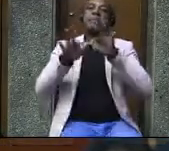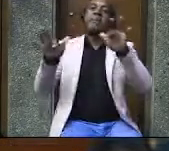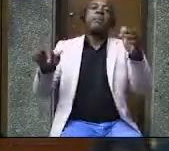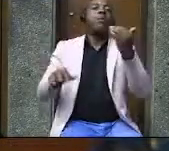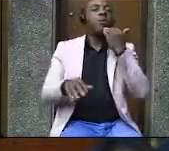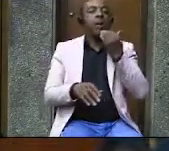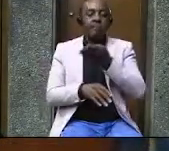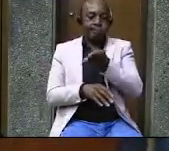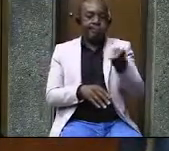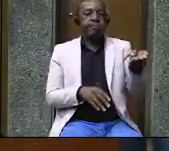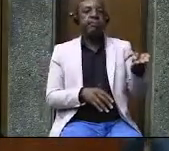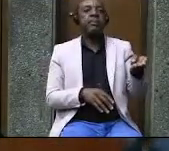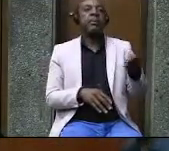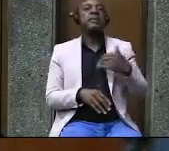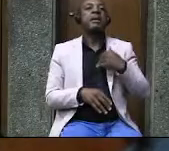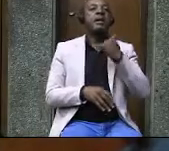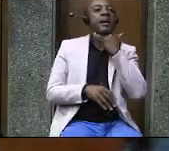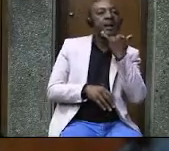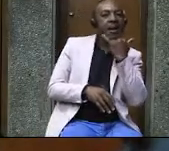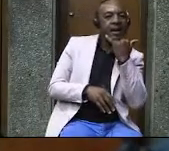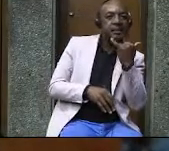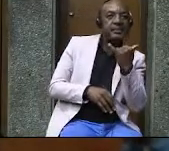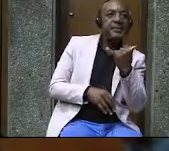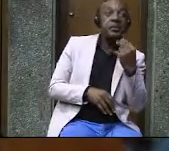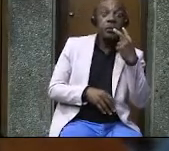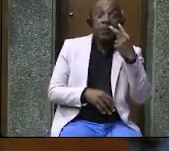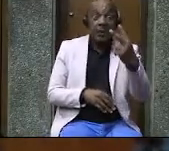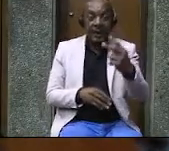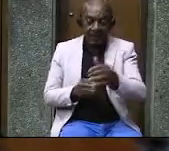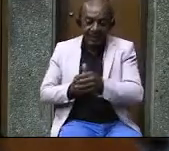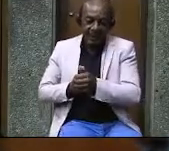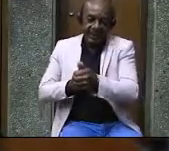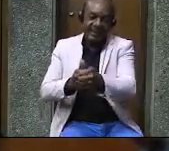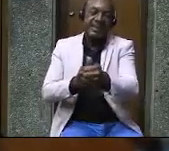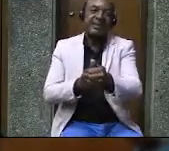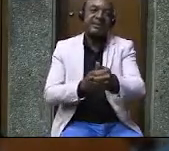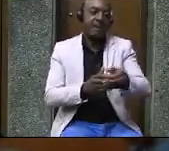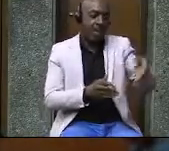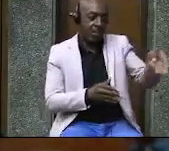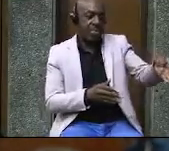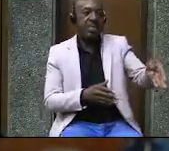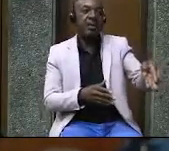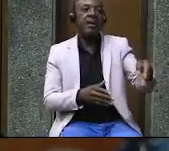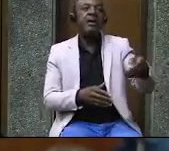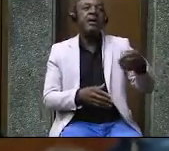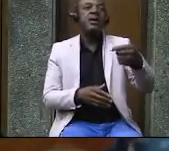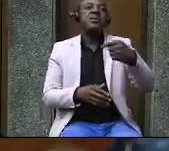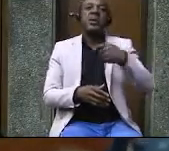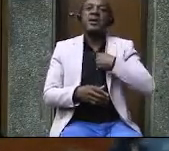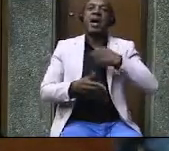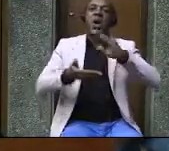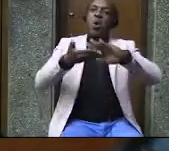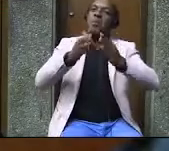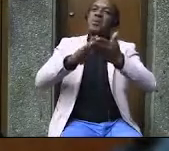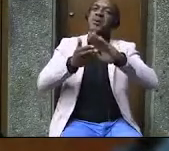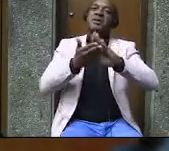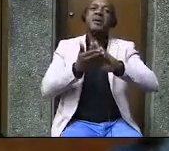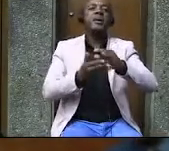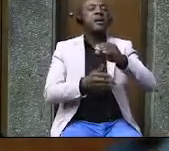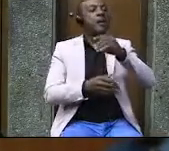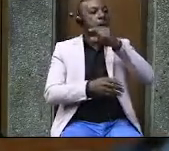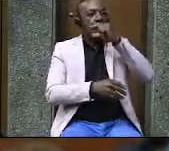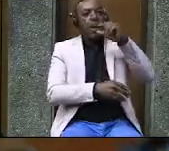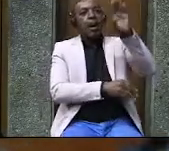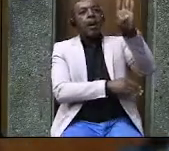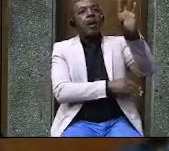sihlangana nayo. Sike sakhala ebiketlong, sikhala singanazindlu, sihlala